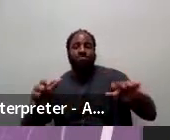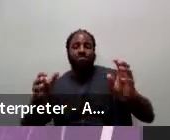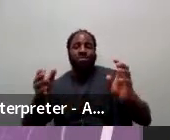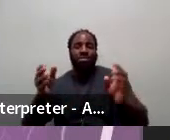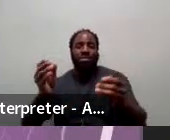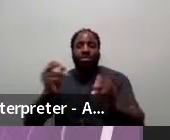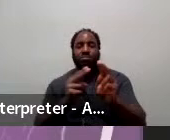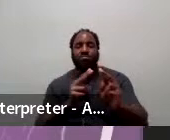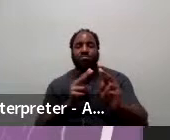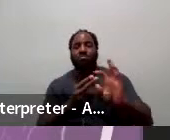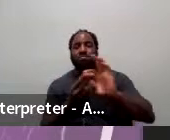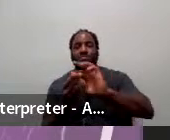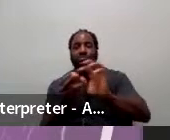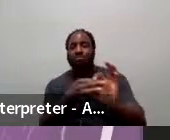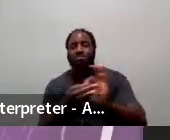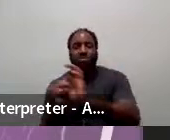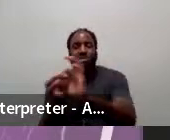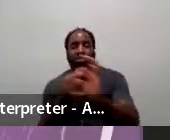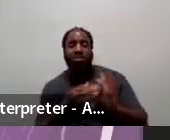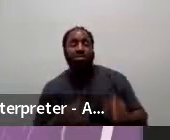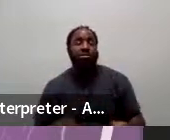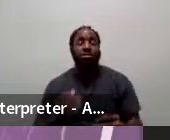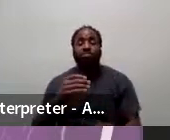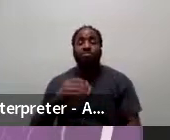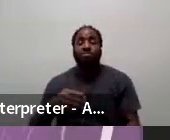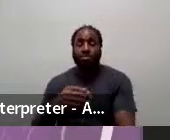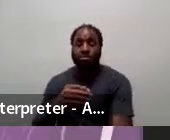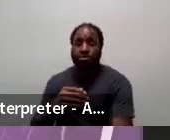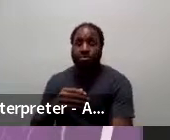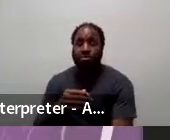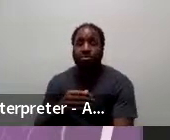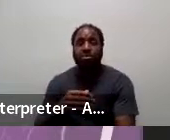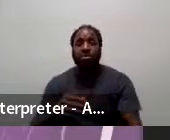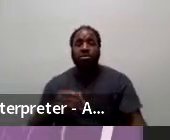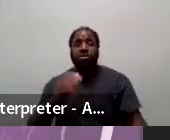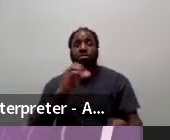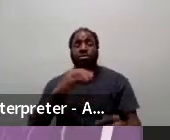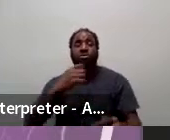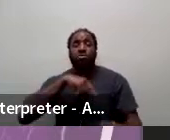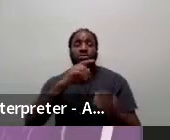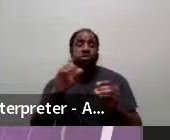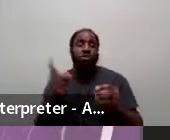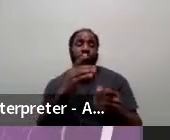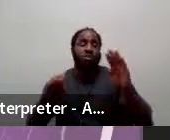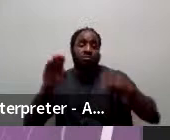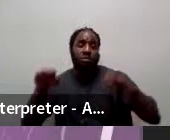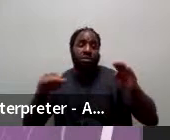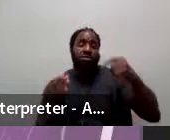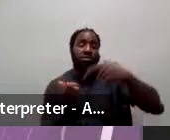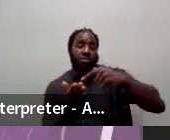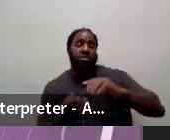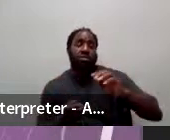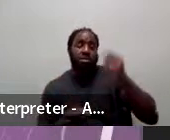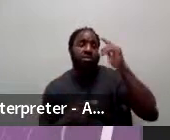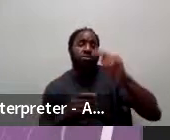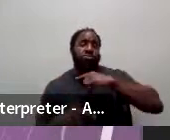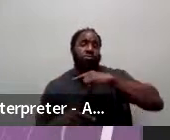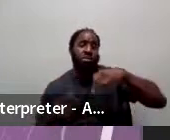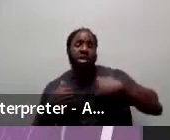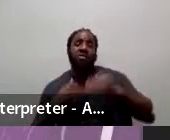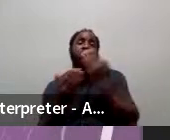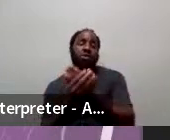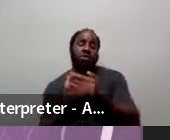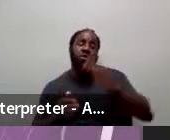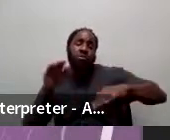to concern about some of the densities here. And so we've always been trying to balance this. We think we've come to a good balance